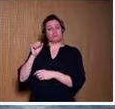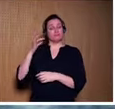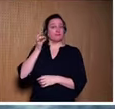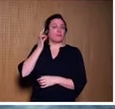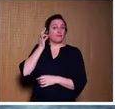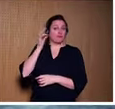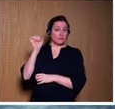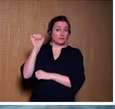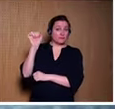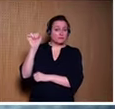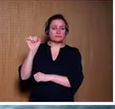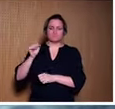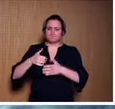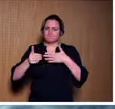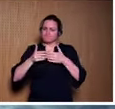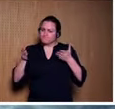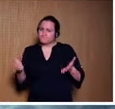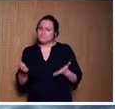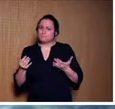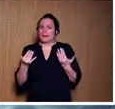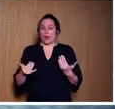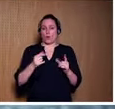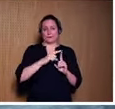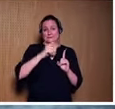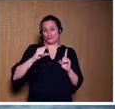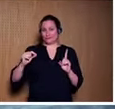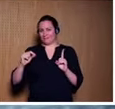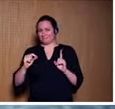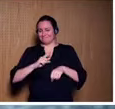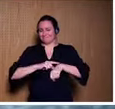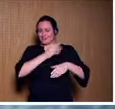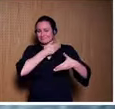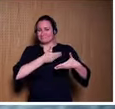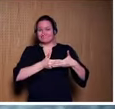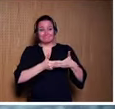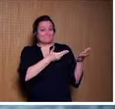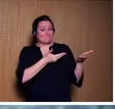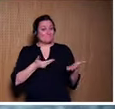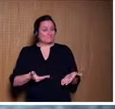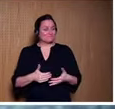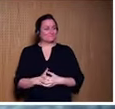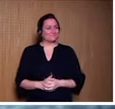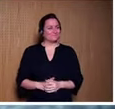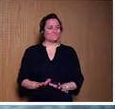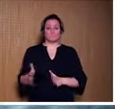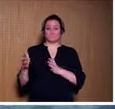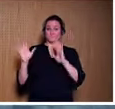feminist movement building in a digital age. Welcome Jack Esemke on stage.